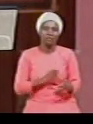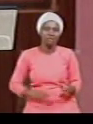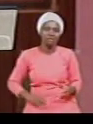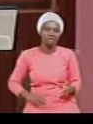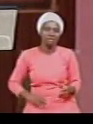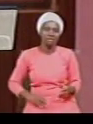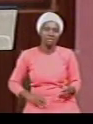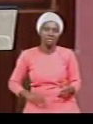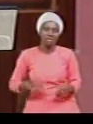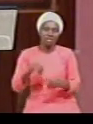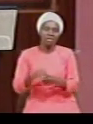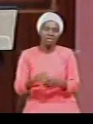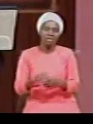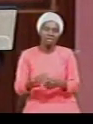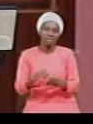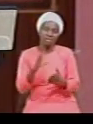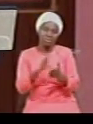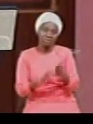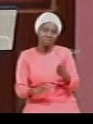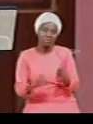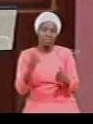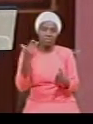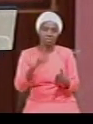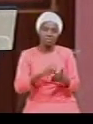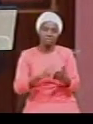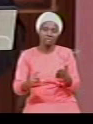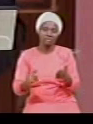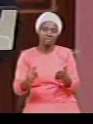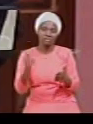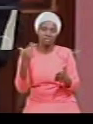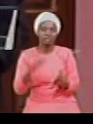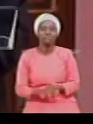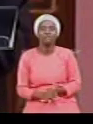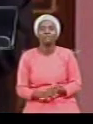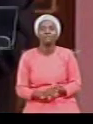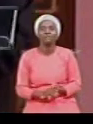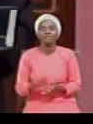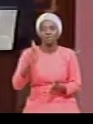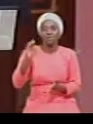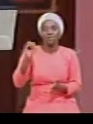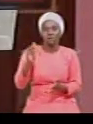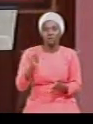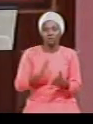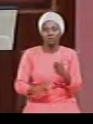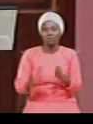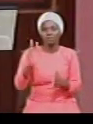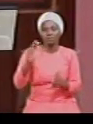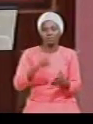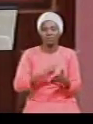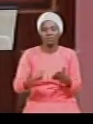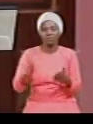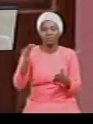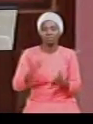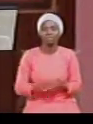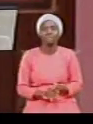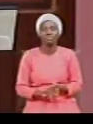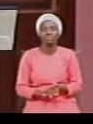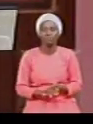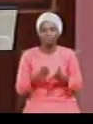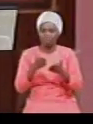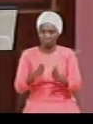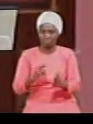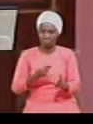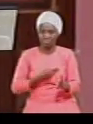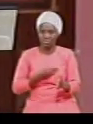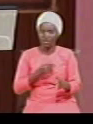13, verse 13. Romans chapter 13, verse 13. Let us walk